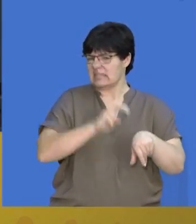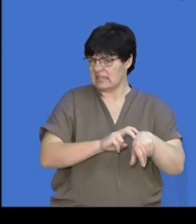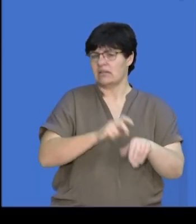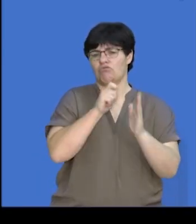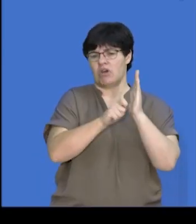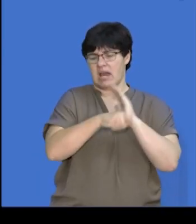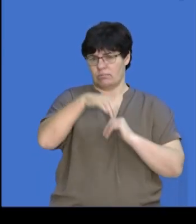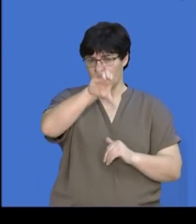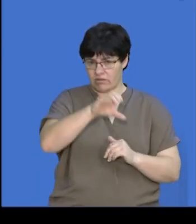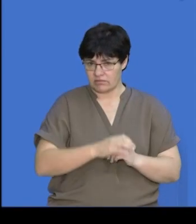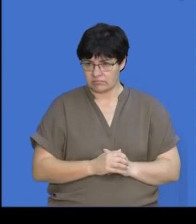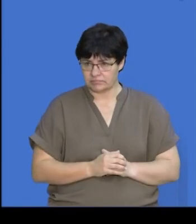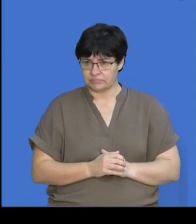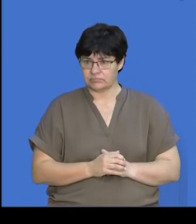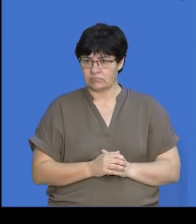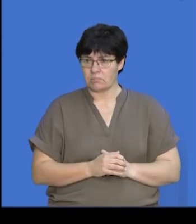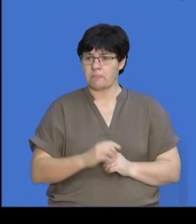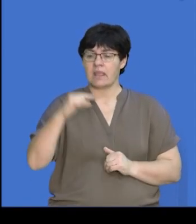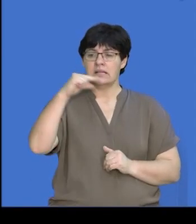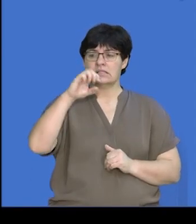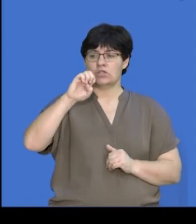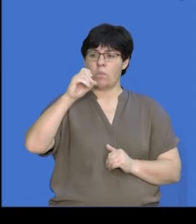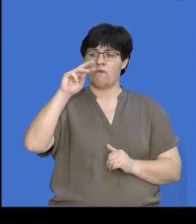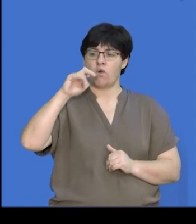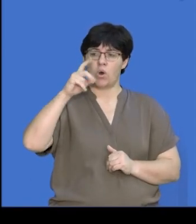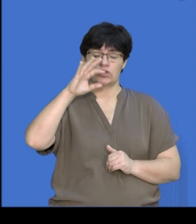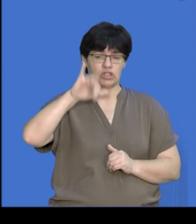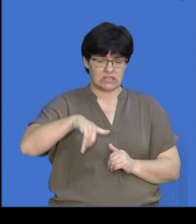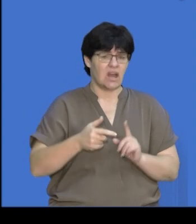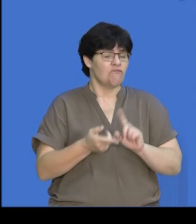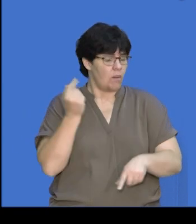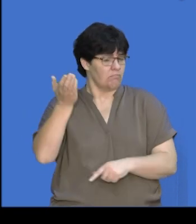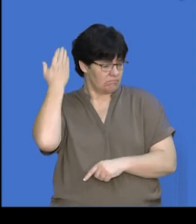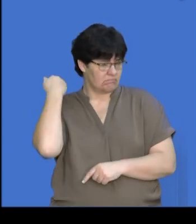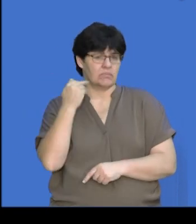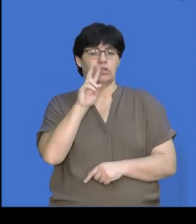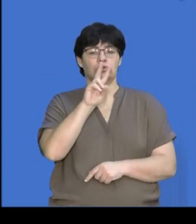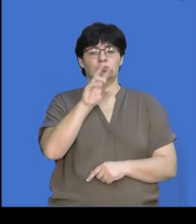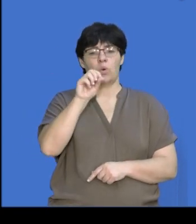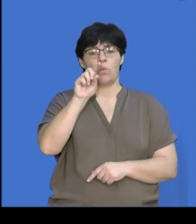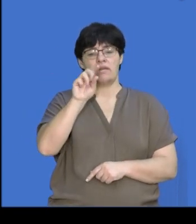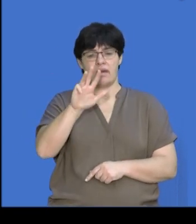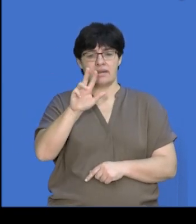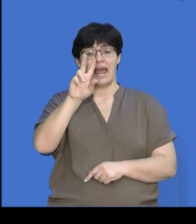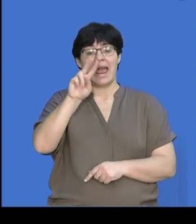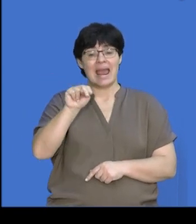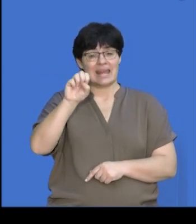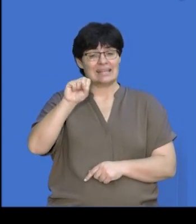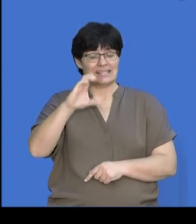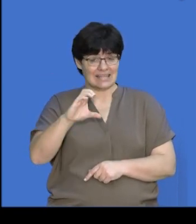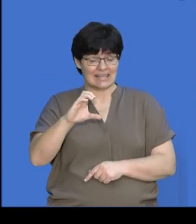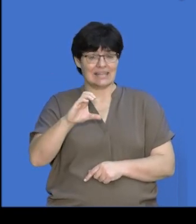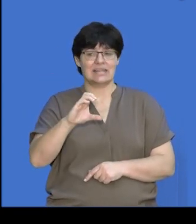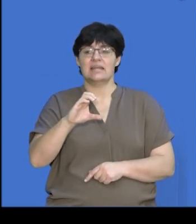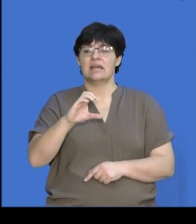writing. The geomorphology question also comes from the 2019 NSC question